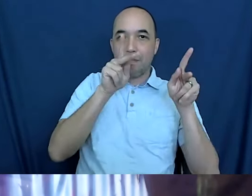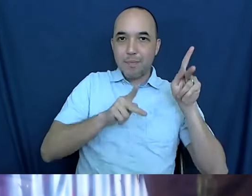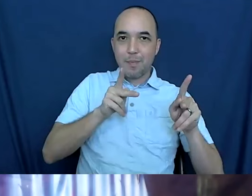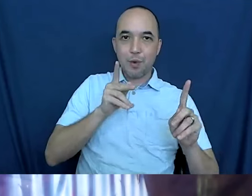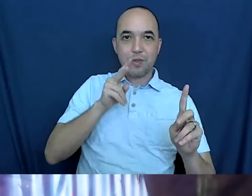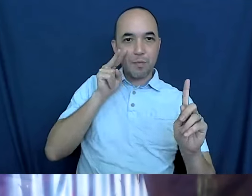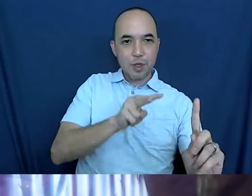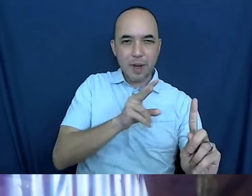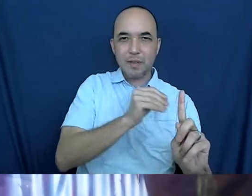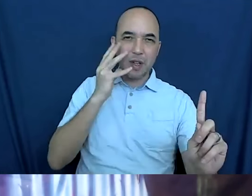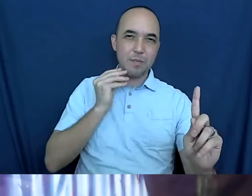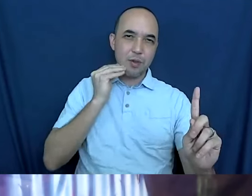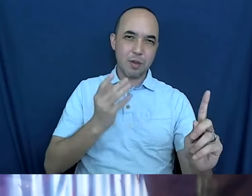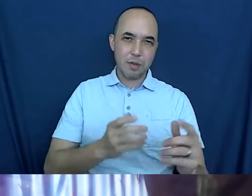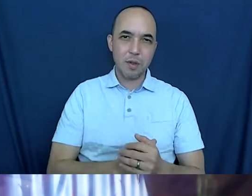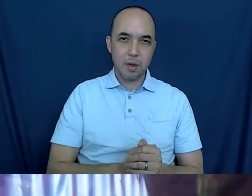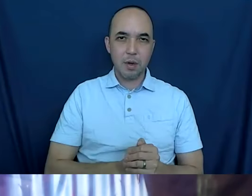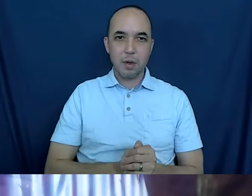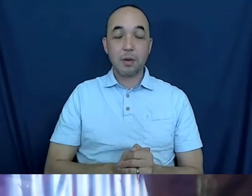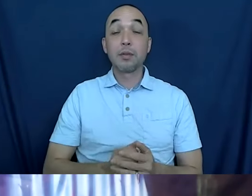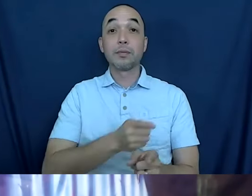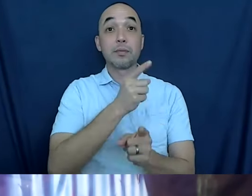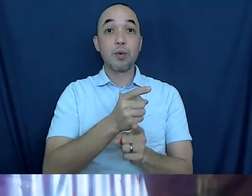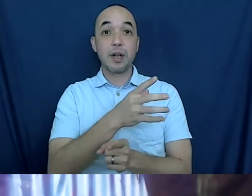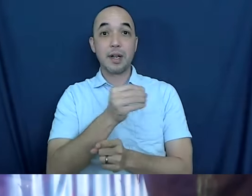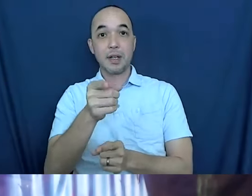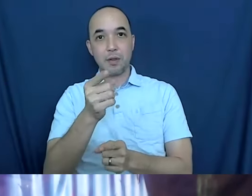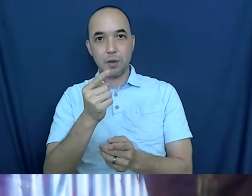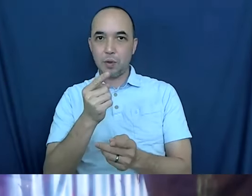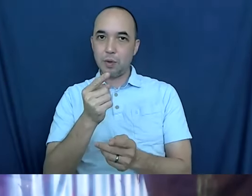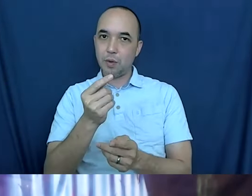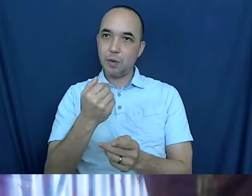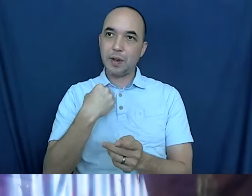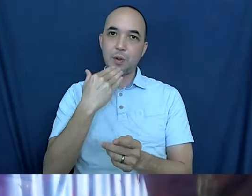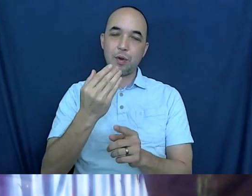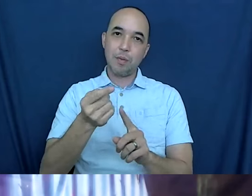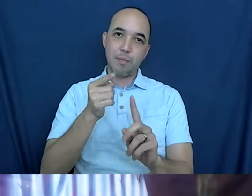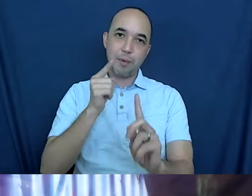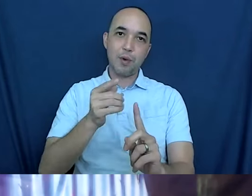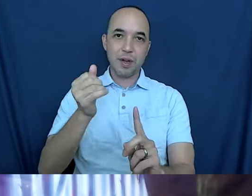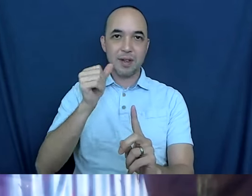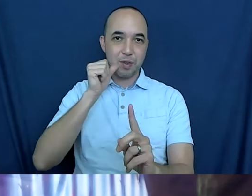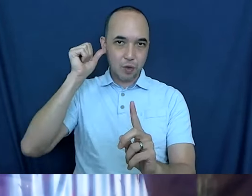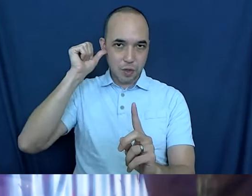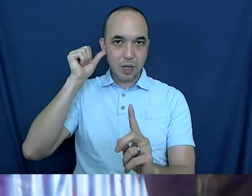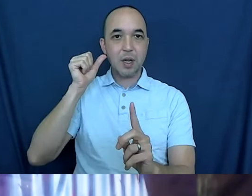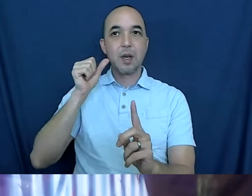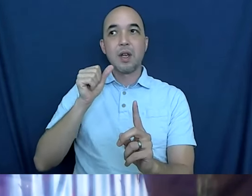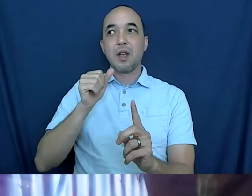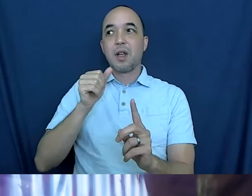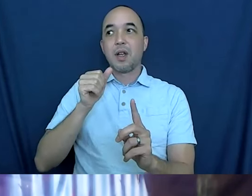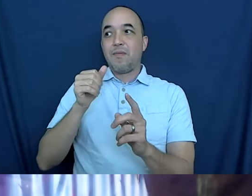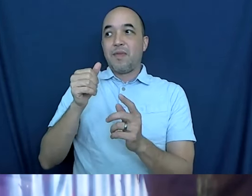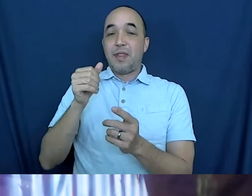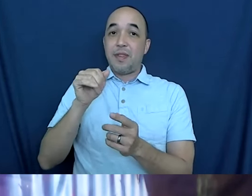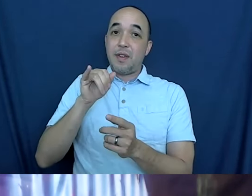It's interesting too, because definitely, and you made a good point in our first panel that there's inherent ableism within the access to the puzzle, the